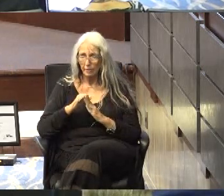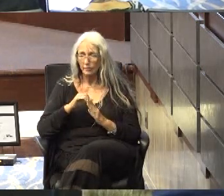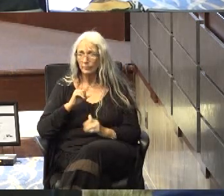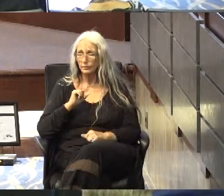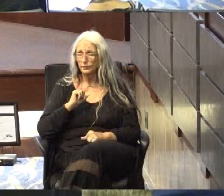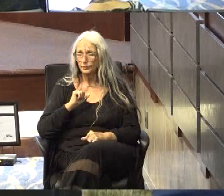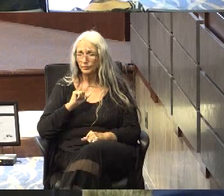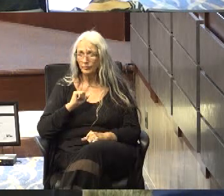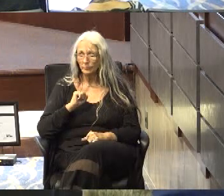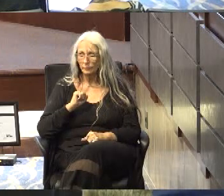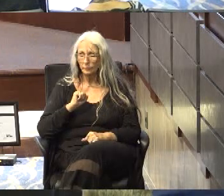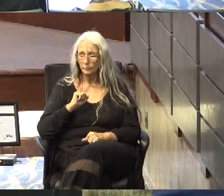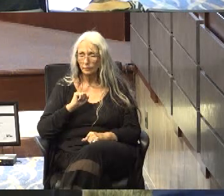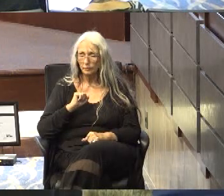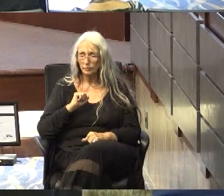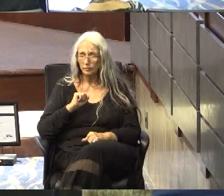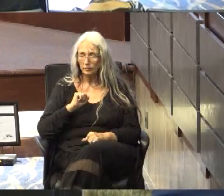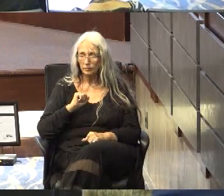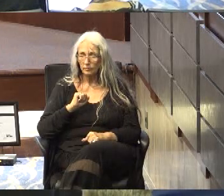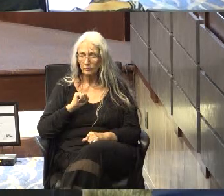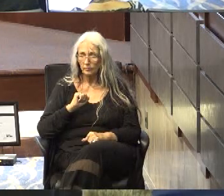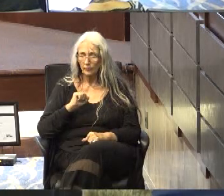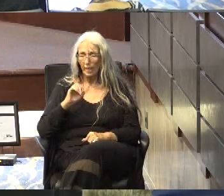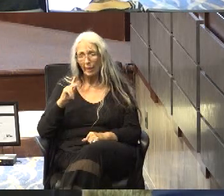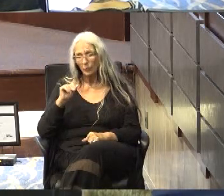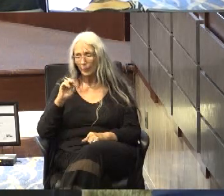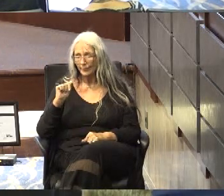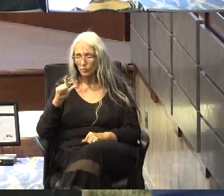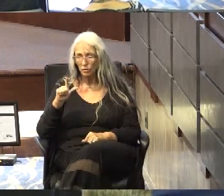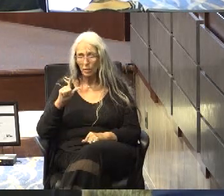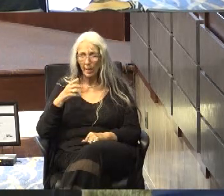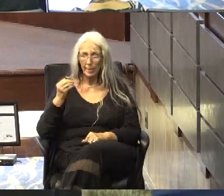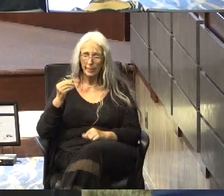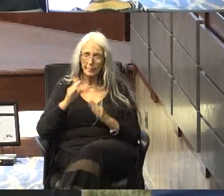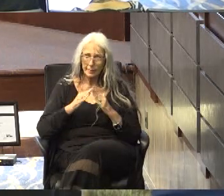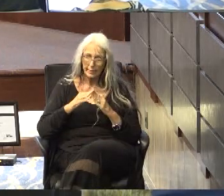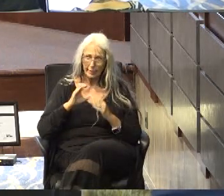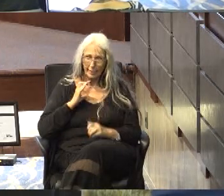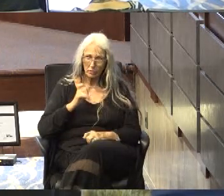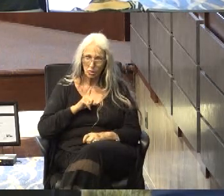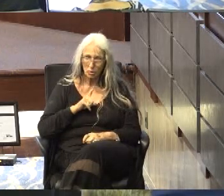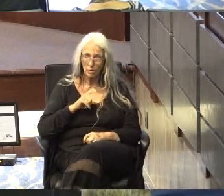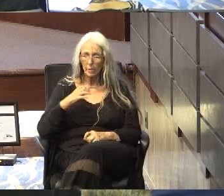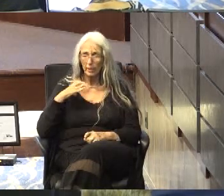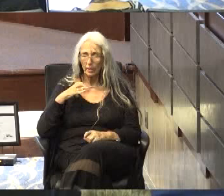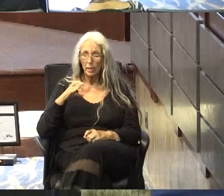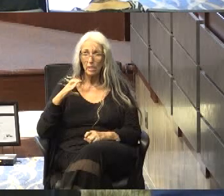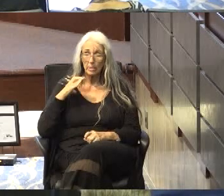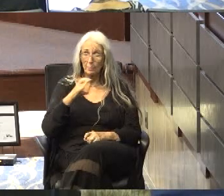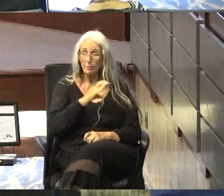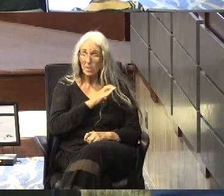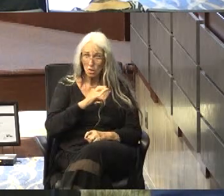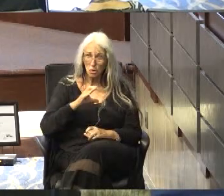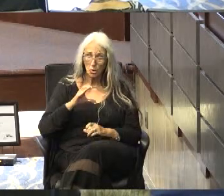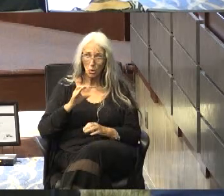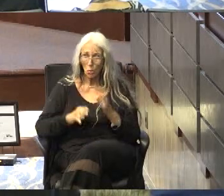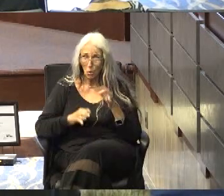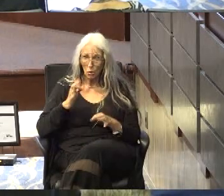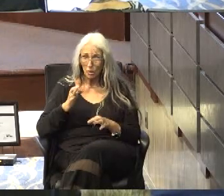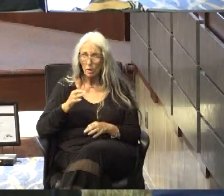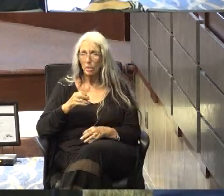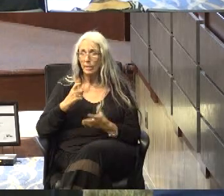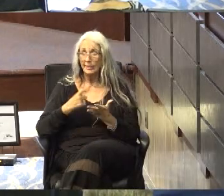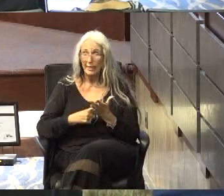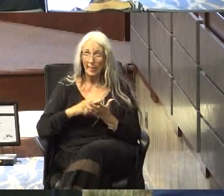that. And I always say, yeah, it's not the appraisal district's fault, it's the city council and commissioner's court. They set it in the school, sets it, it's a